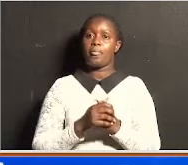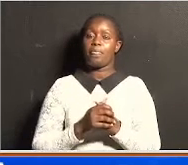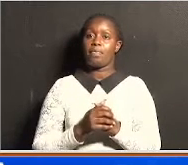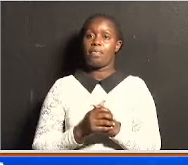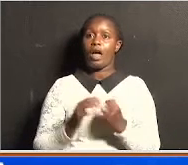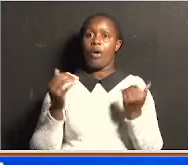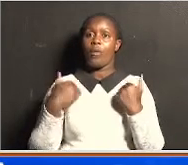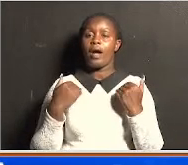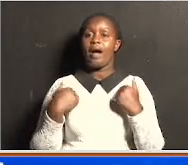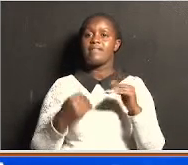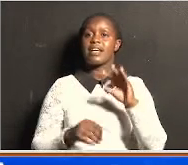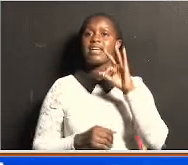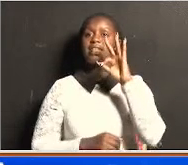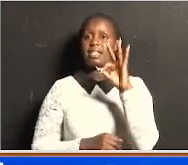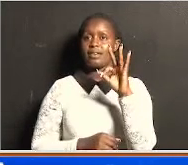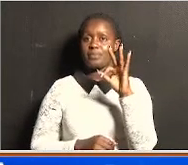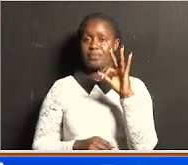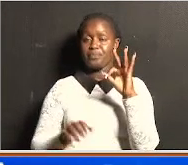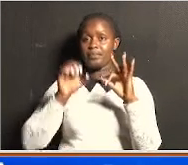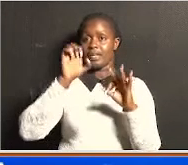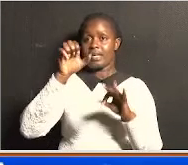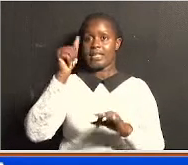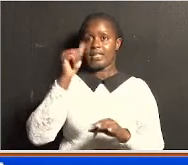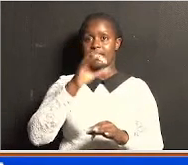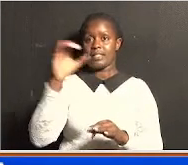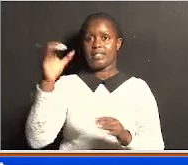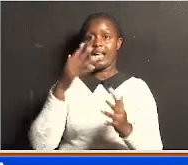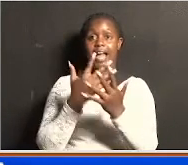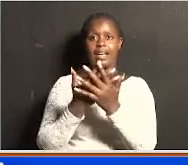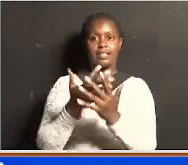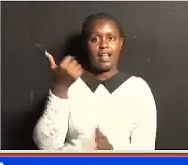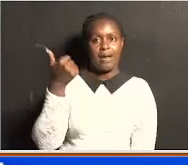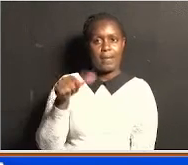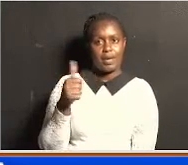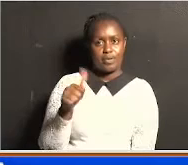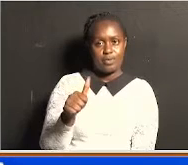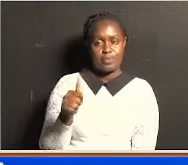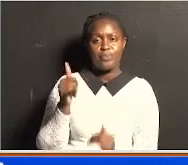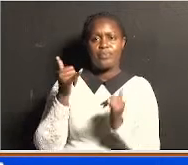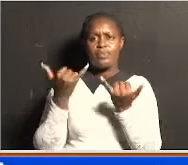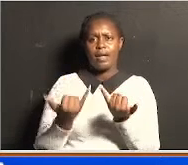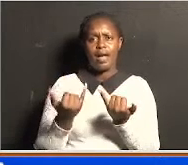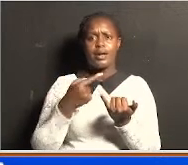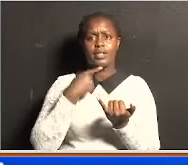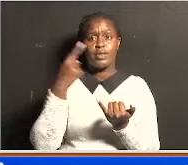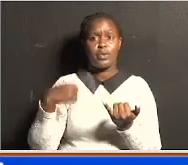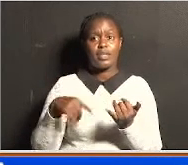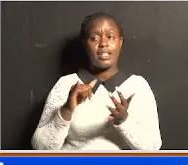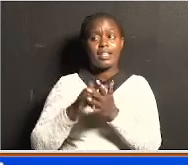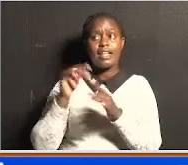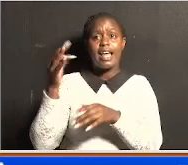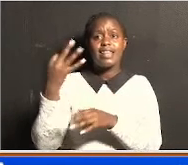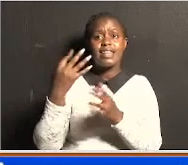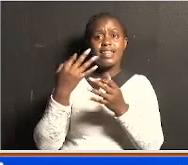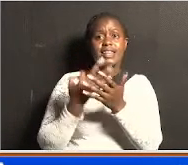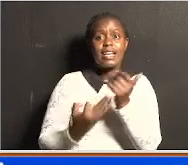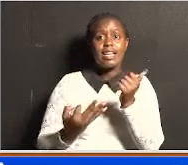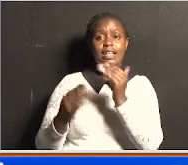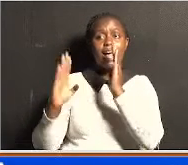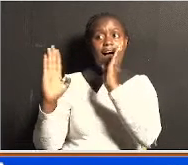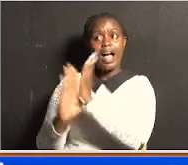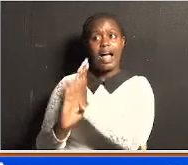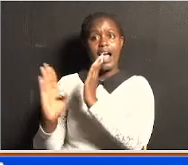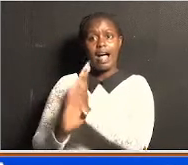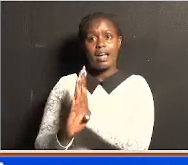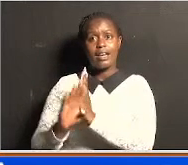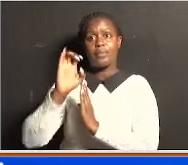washukiwa watatu ambao ESCC bado haijawapata. Inakisiwa kana kwamba wamekwenda mafichoni, na tume ya